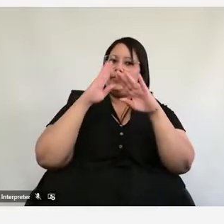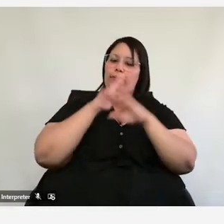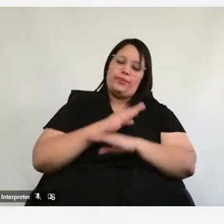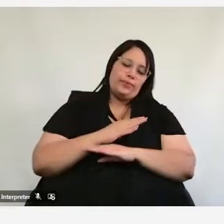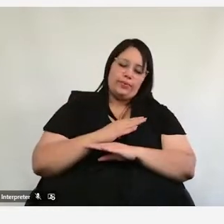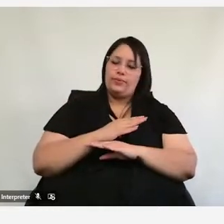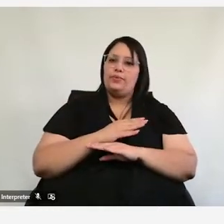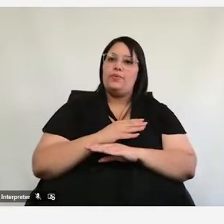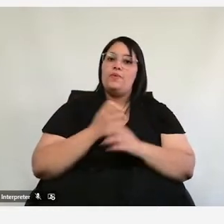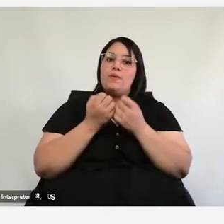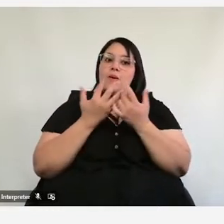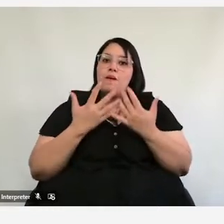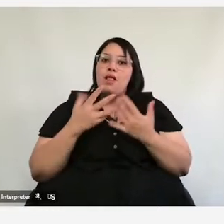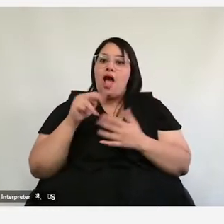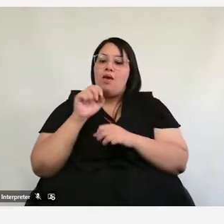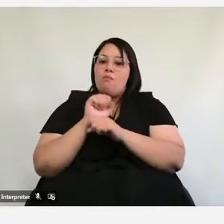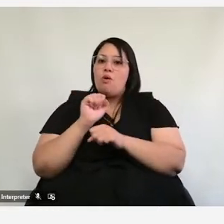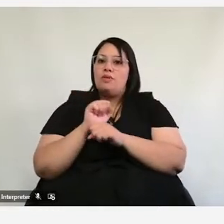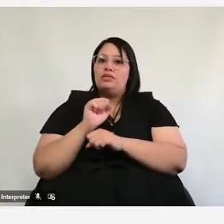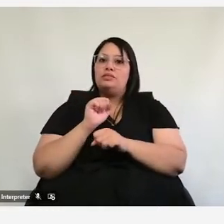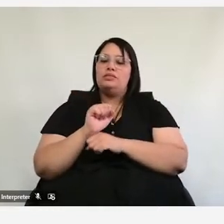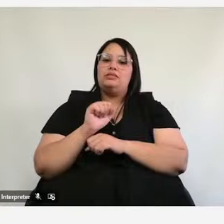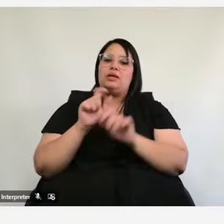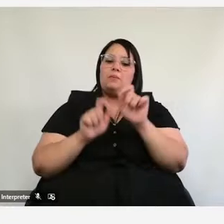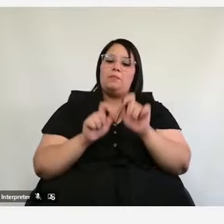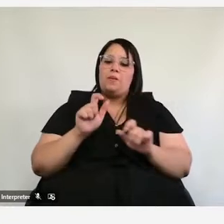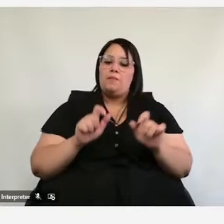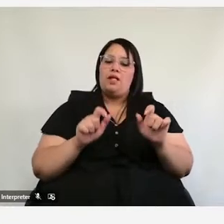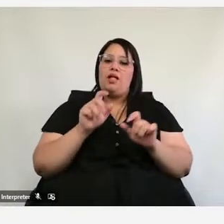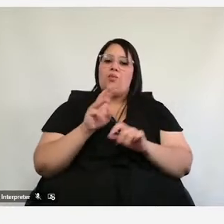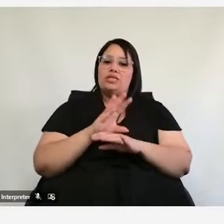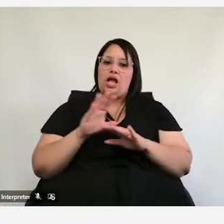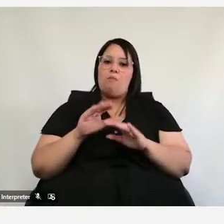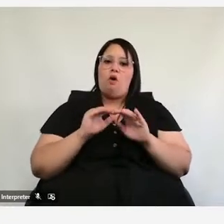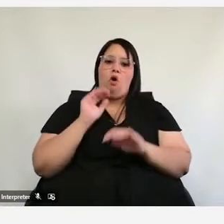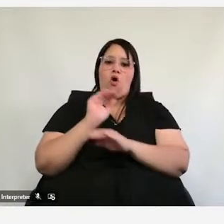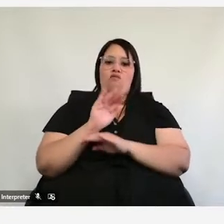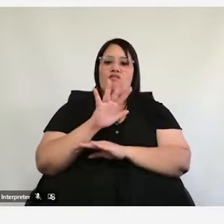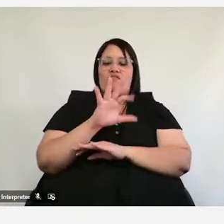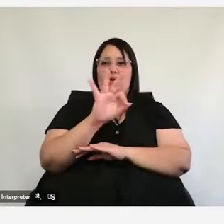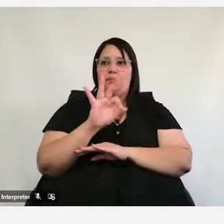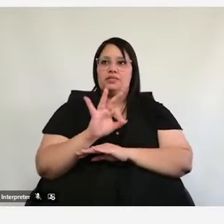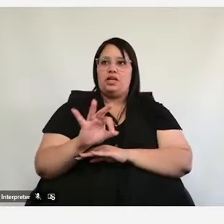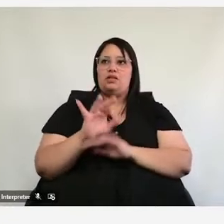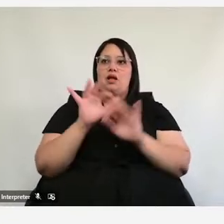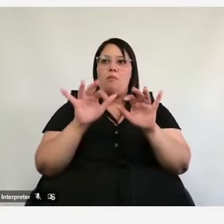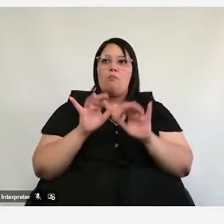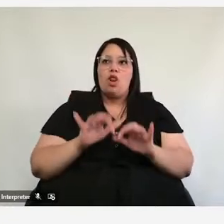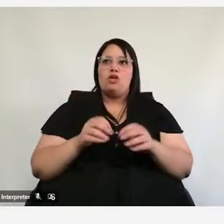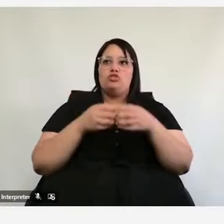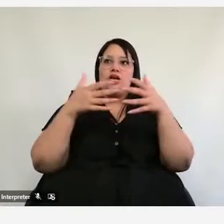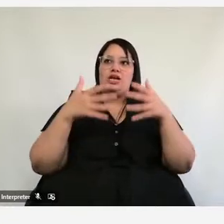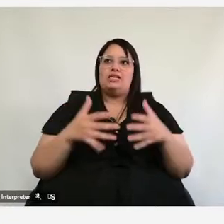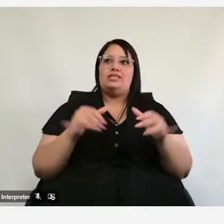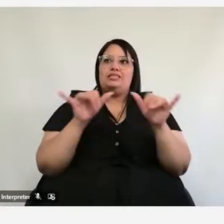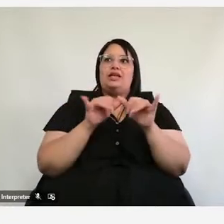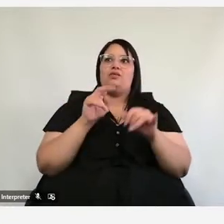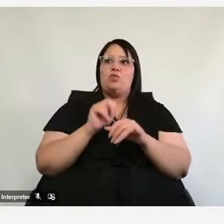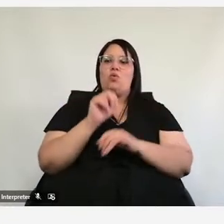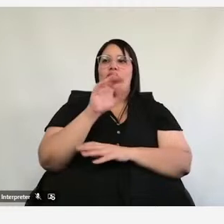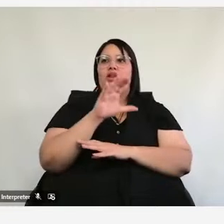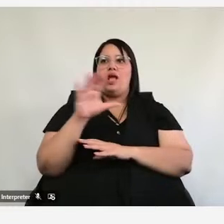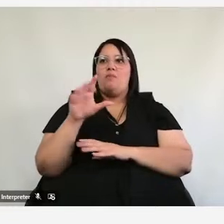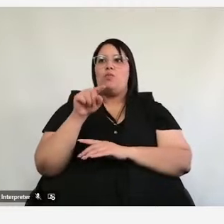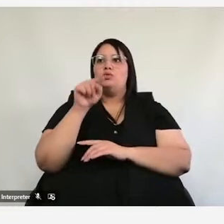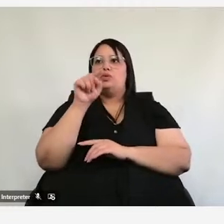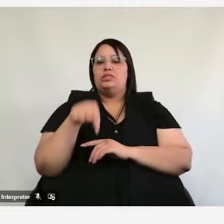The number of unemployed people in the Western Cape is more than 50%. The population size of the Northern Cape and those who